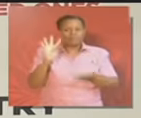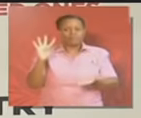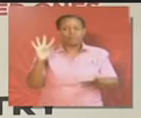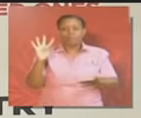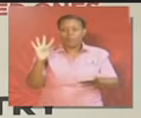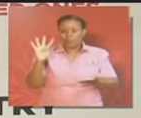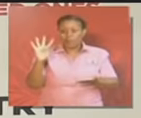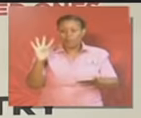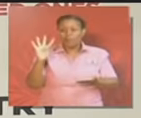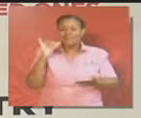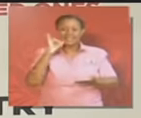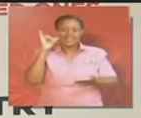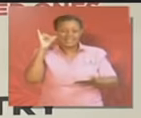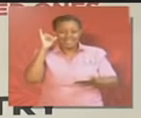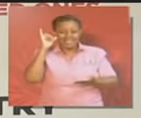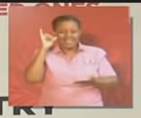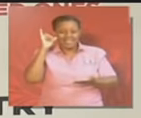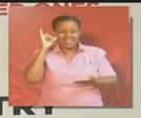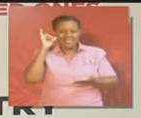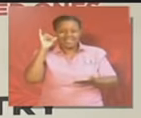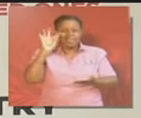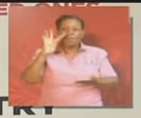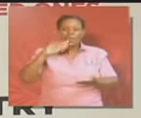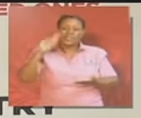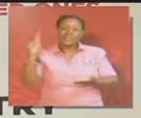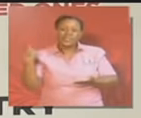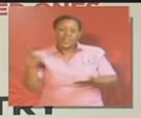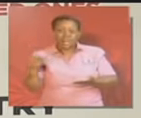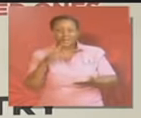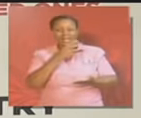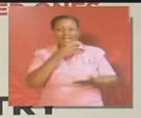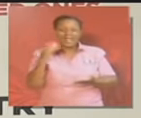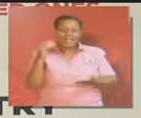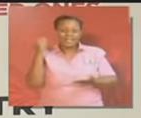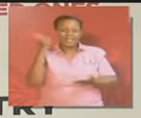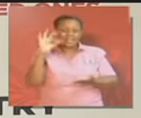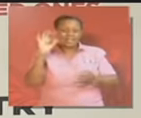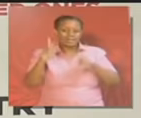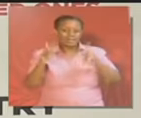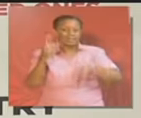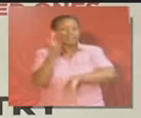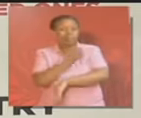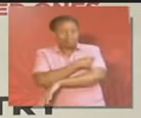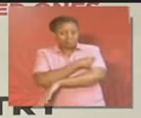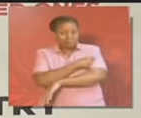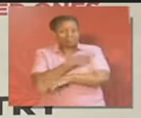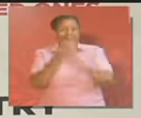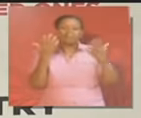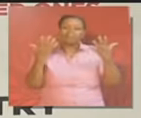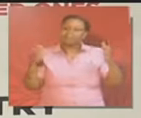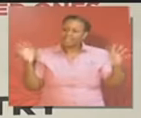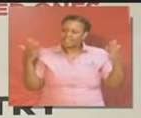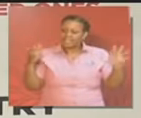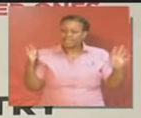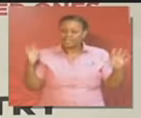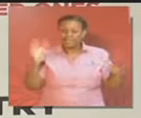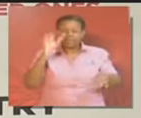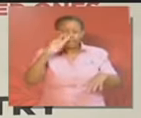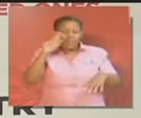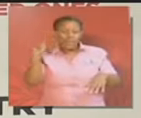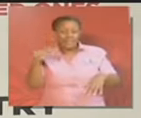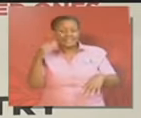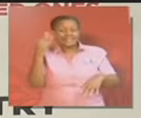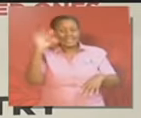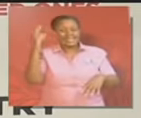6,219 individuals, and vaccination continued beyond 4 p.m. so that there will be additional updates when next we provide the vaccination